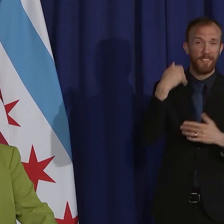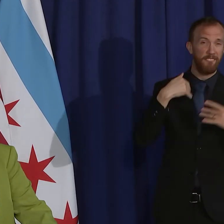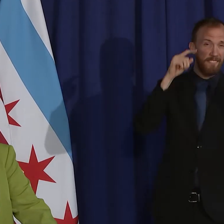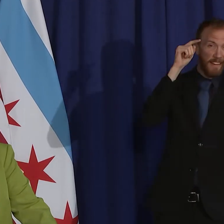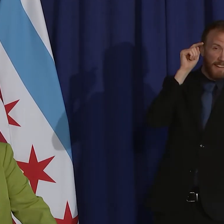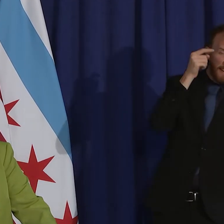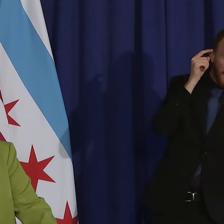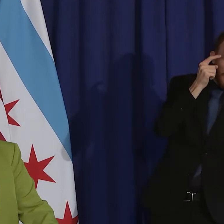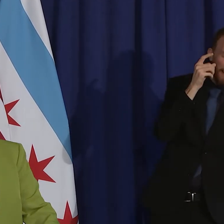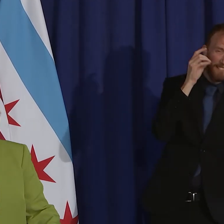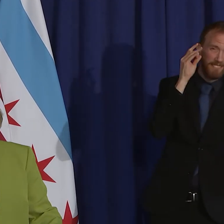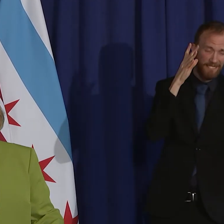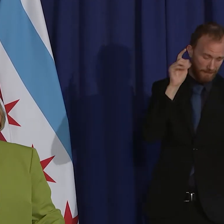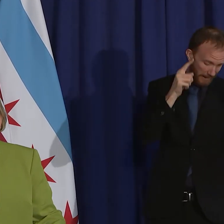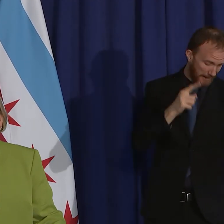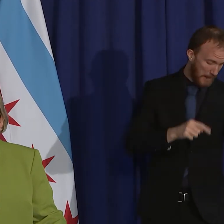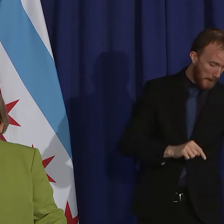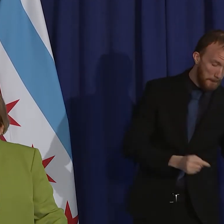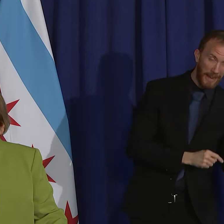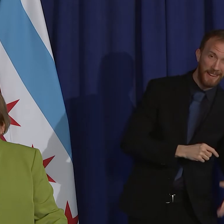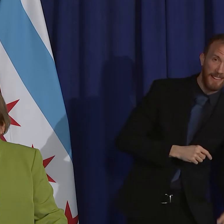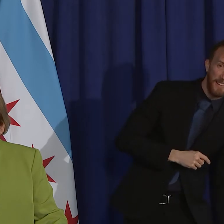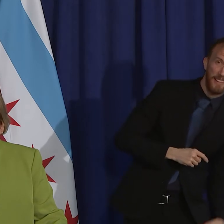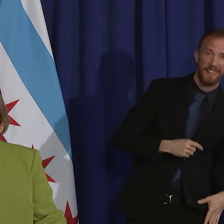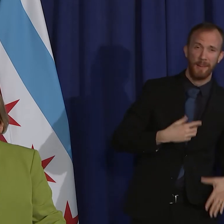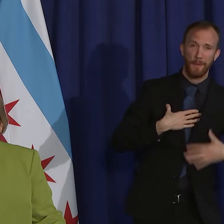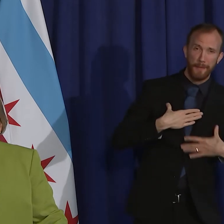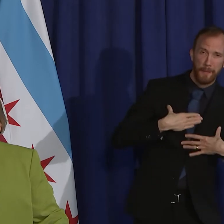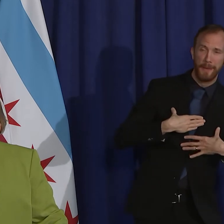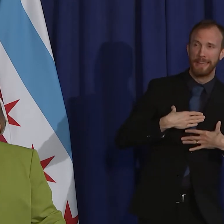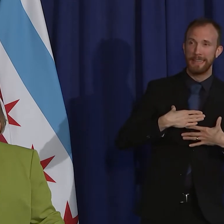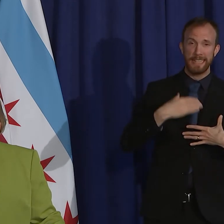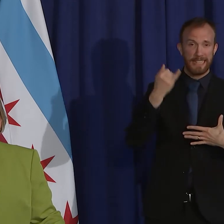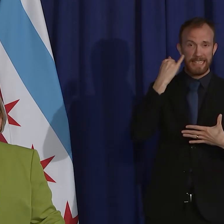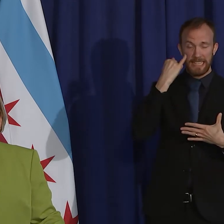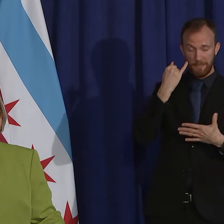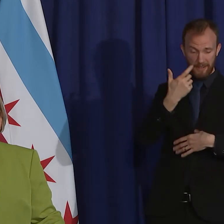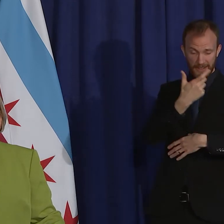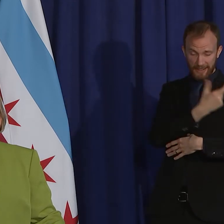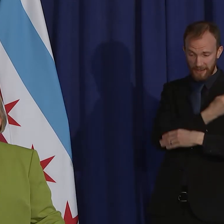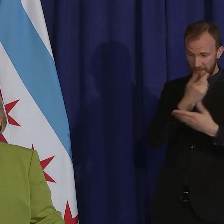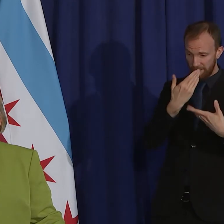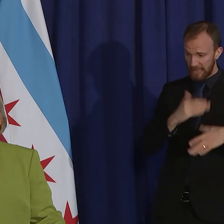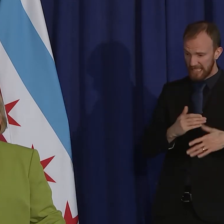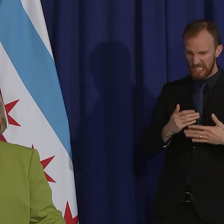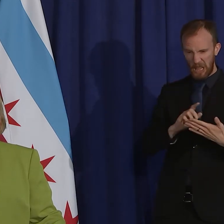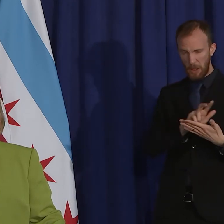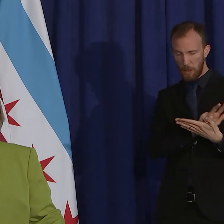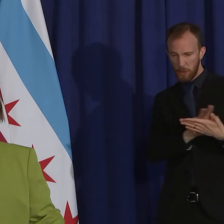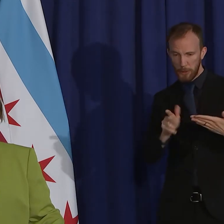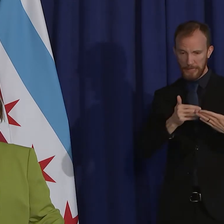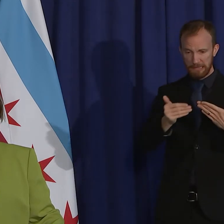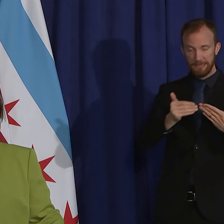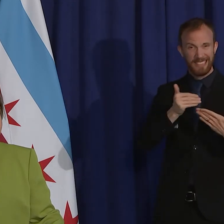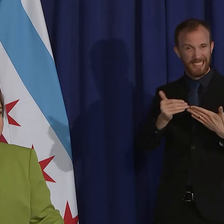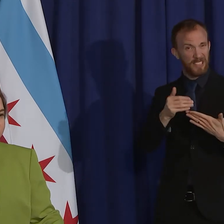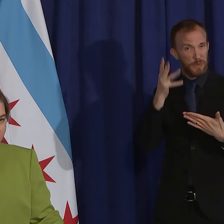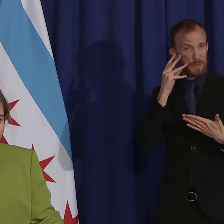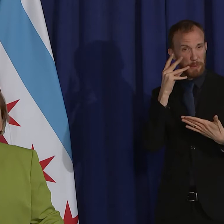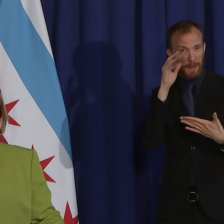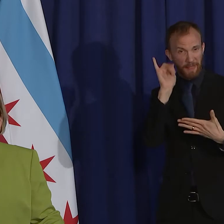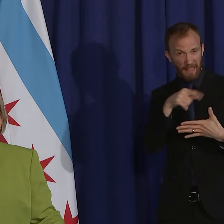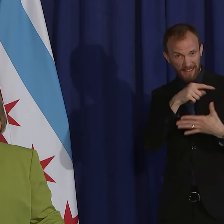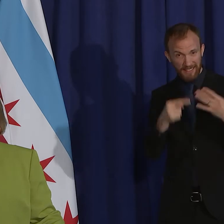shortness of breath within about 3 weeks after receiving vaccination should contact their health provider. But I want to reiterate, this